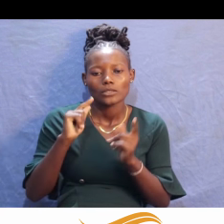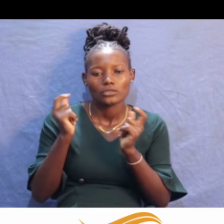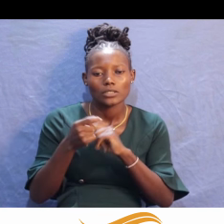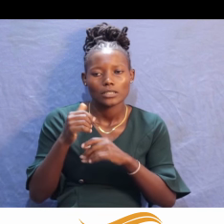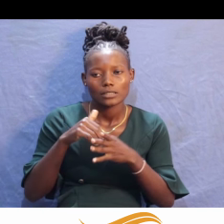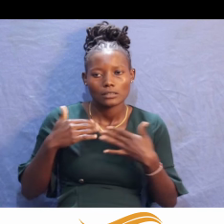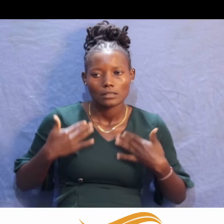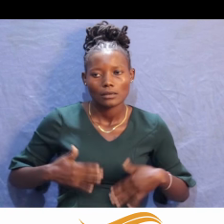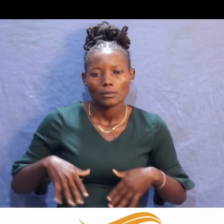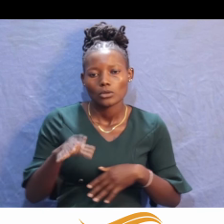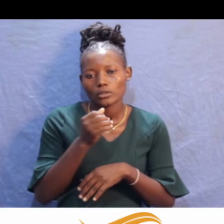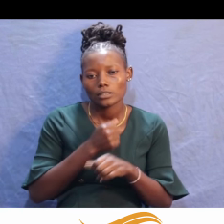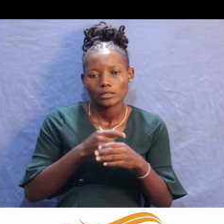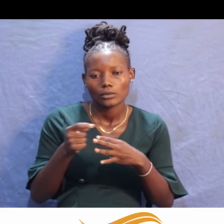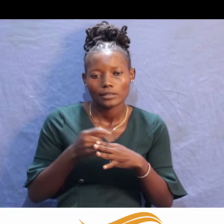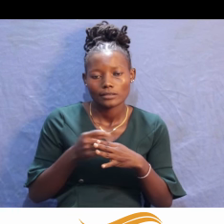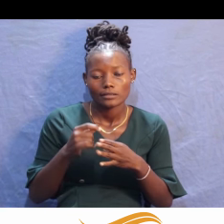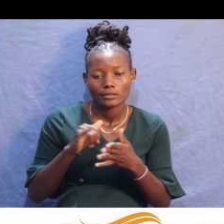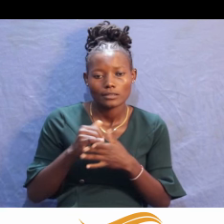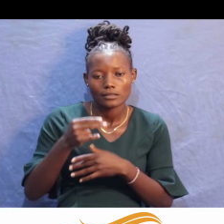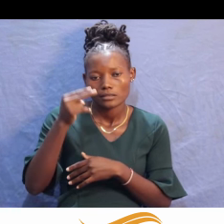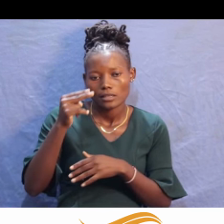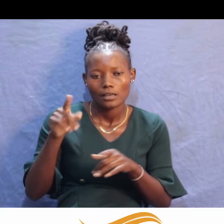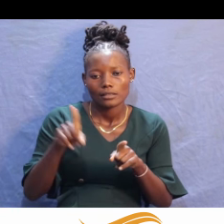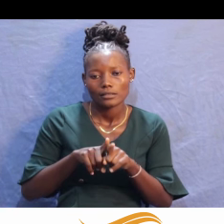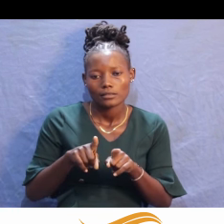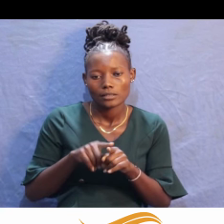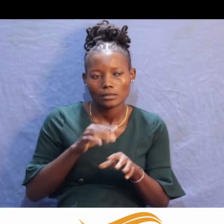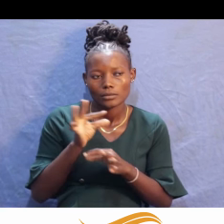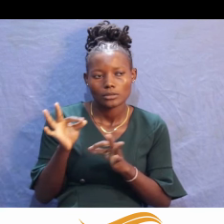with exercise. That is the heart, and then the